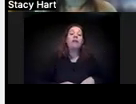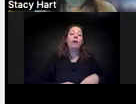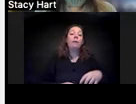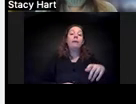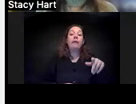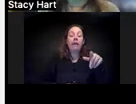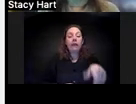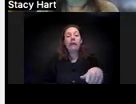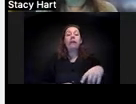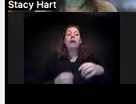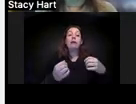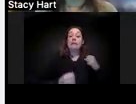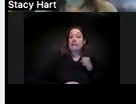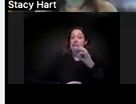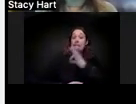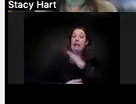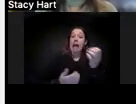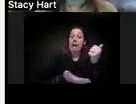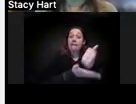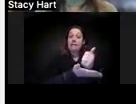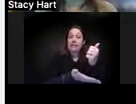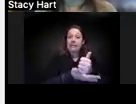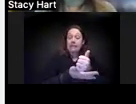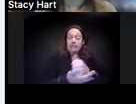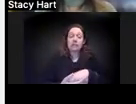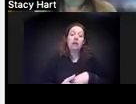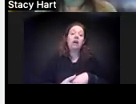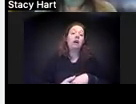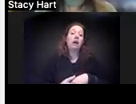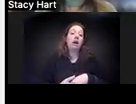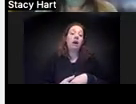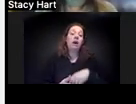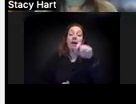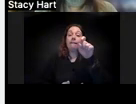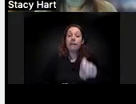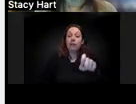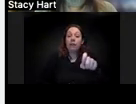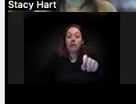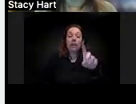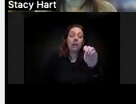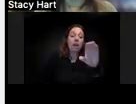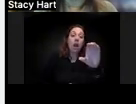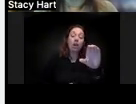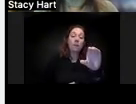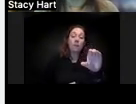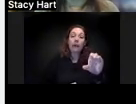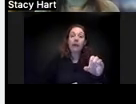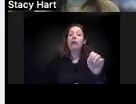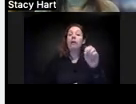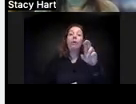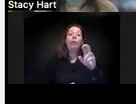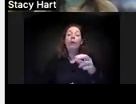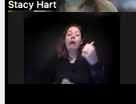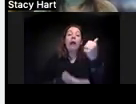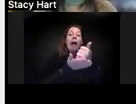could provide effective communication, reading a document to a person, helping someone fill out a form,